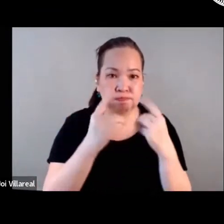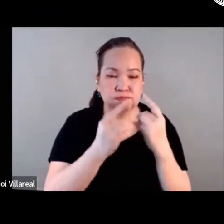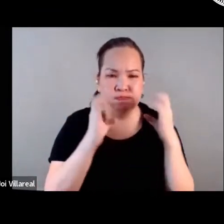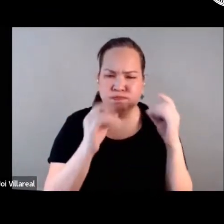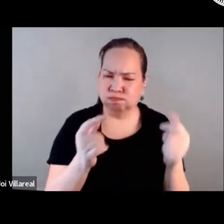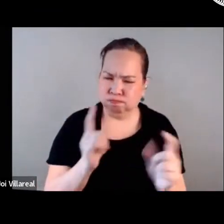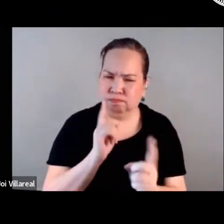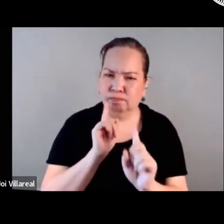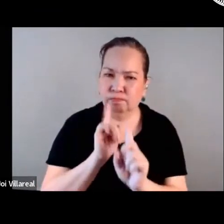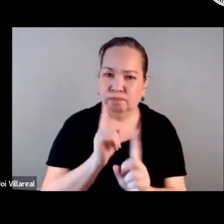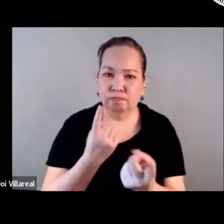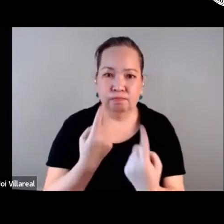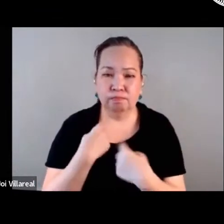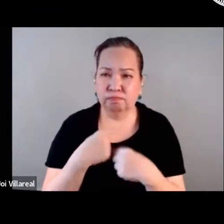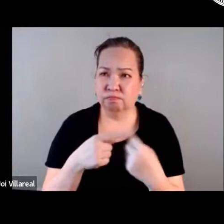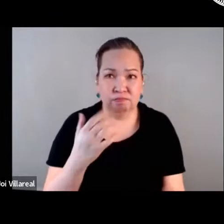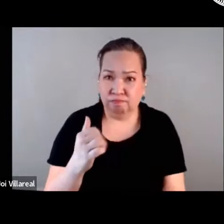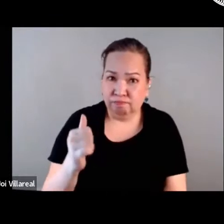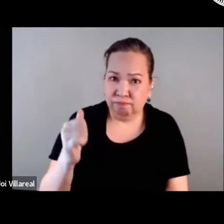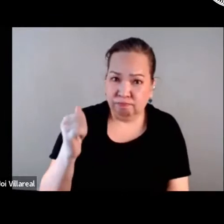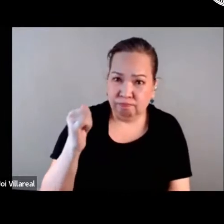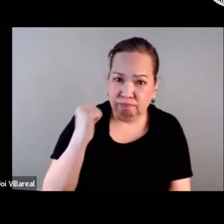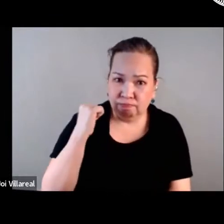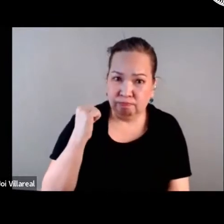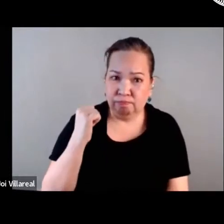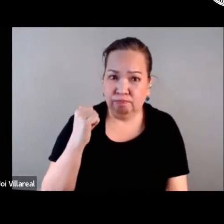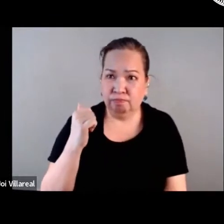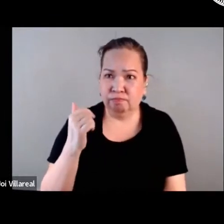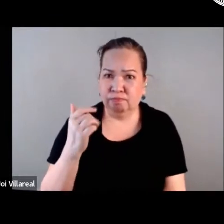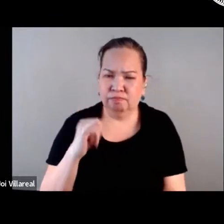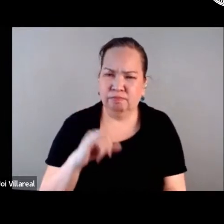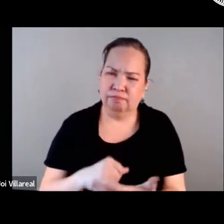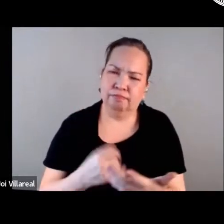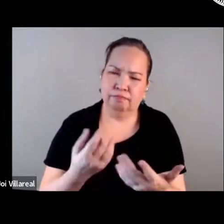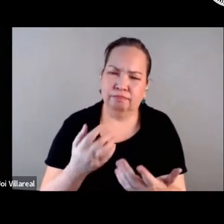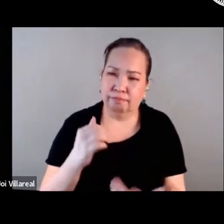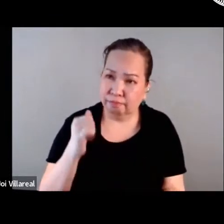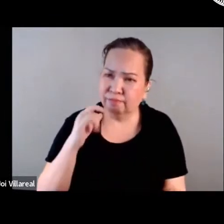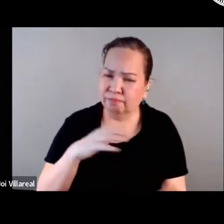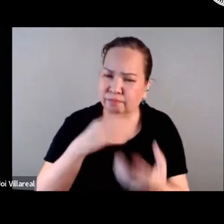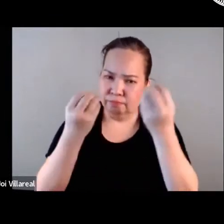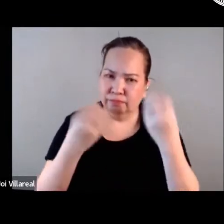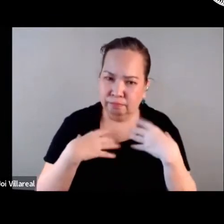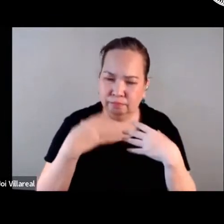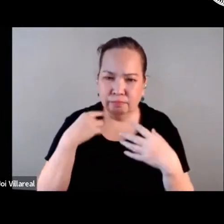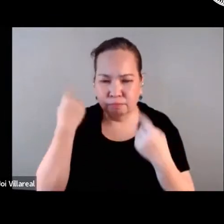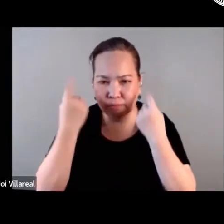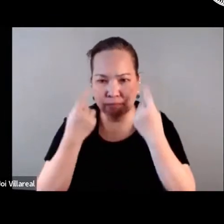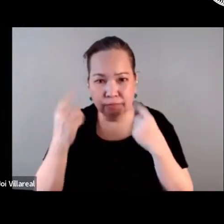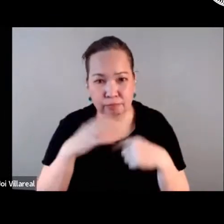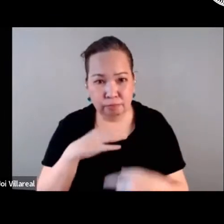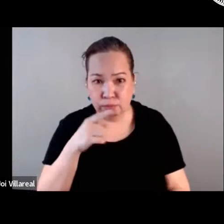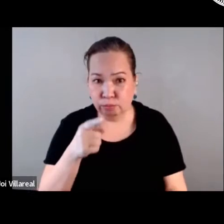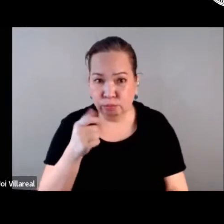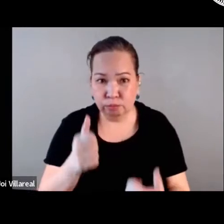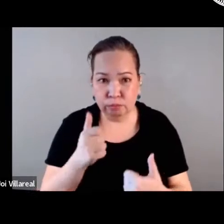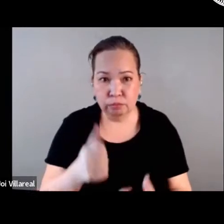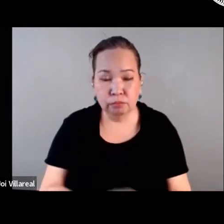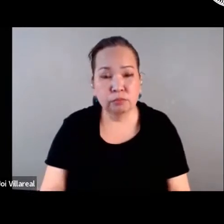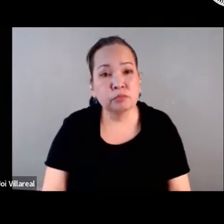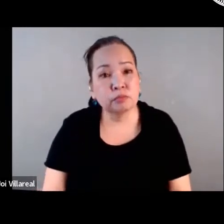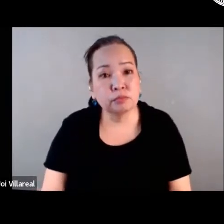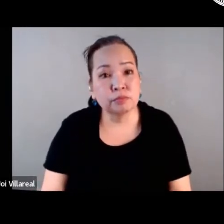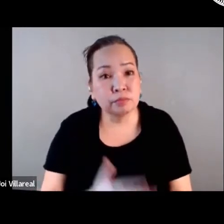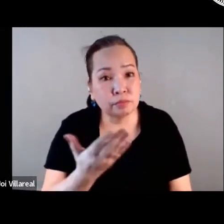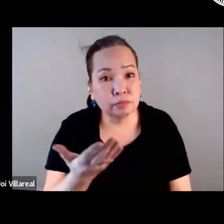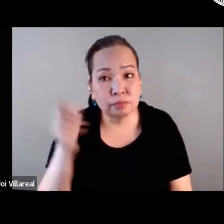naman . If you do not, whether you do or you do not, just submit para ma-consider ng committee. So do you support? Nga po. No,